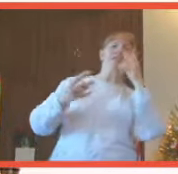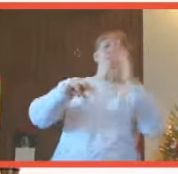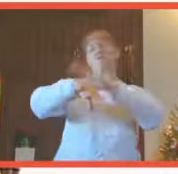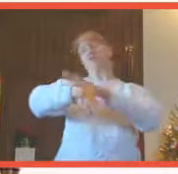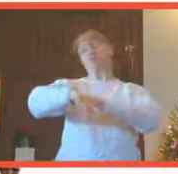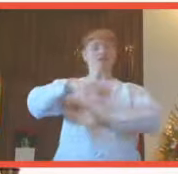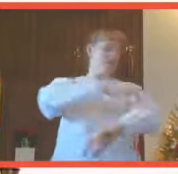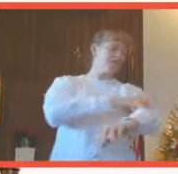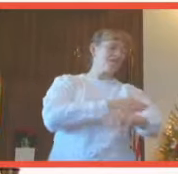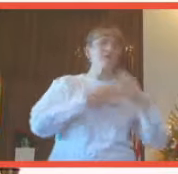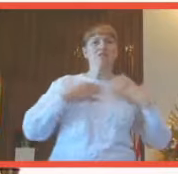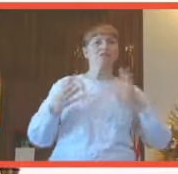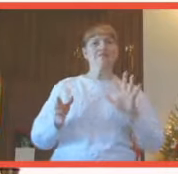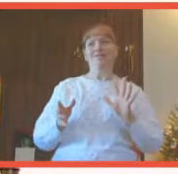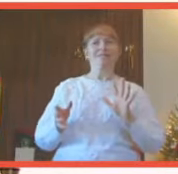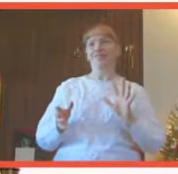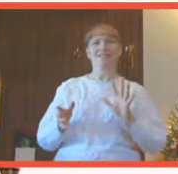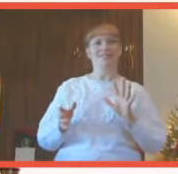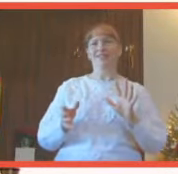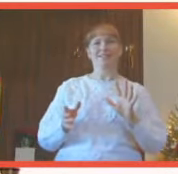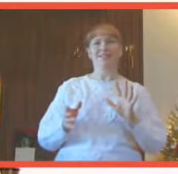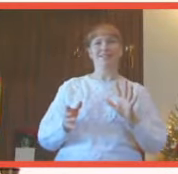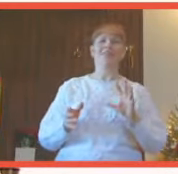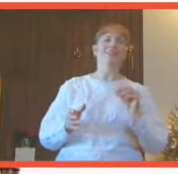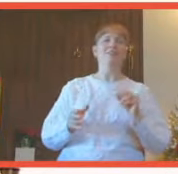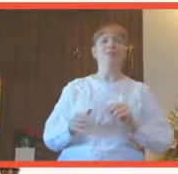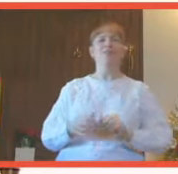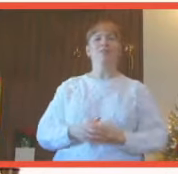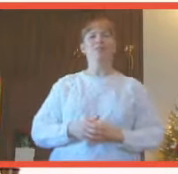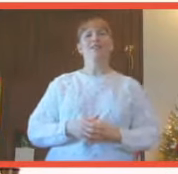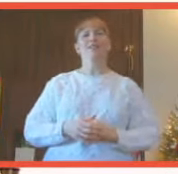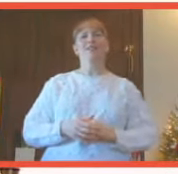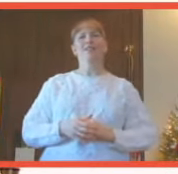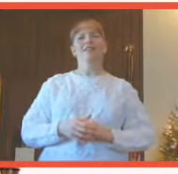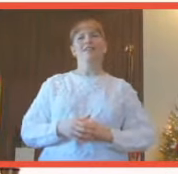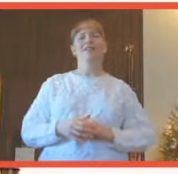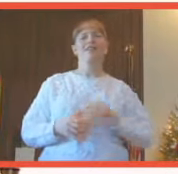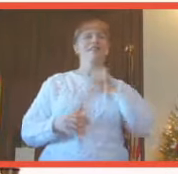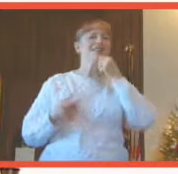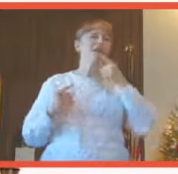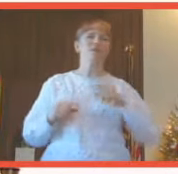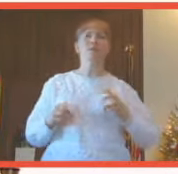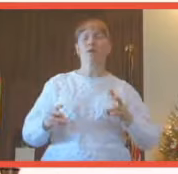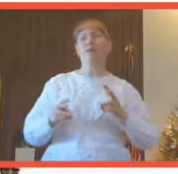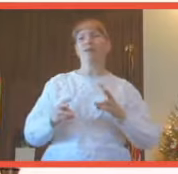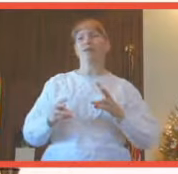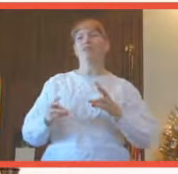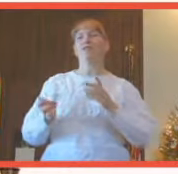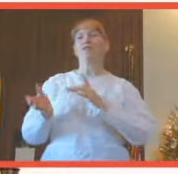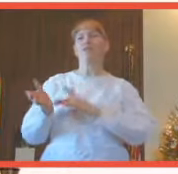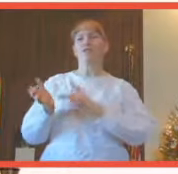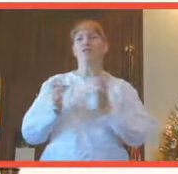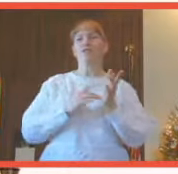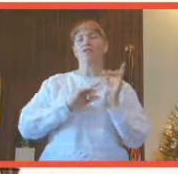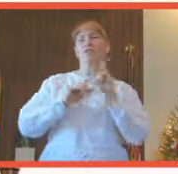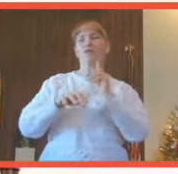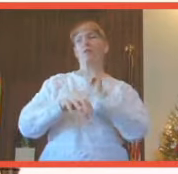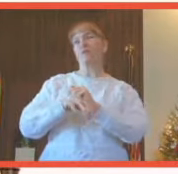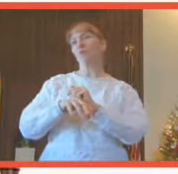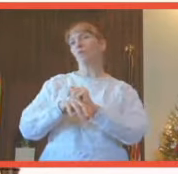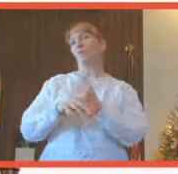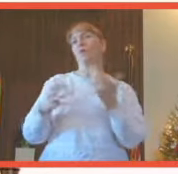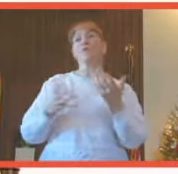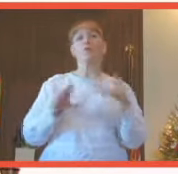feel God, to touch God. No, that's not how it happens. Jesus goes to the temple, and what does